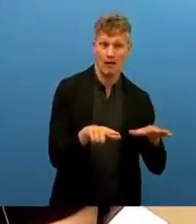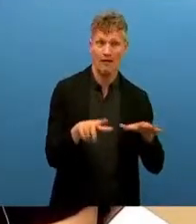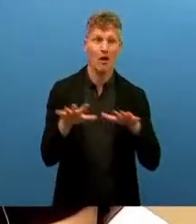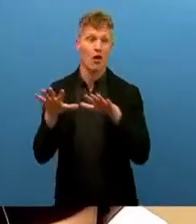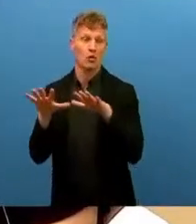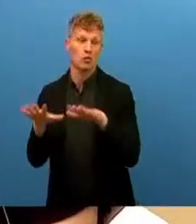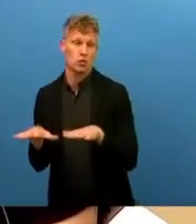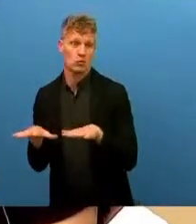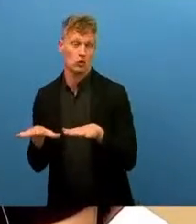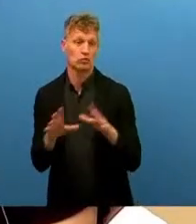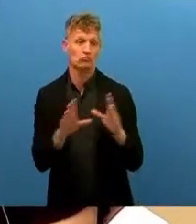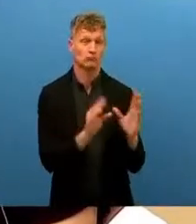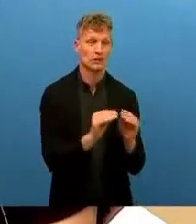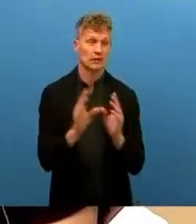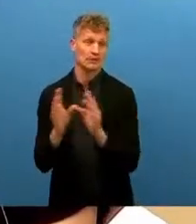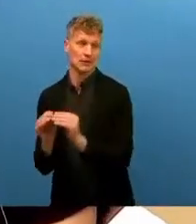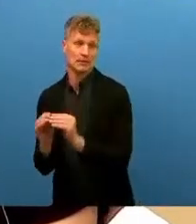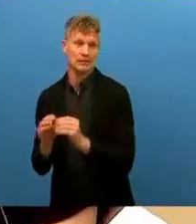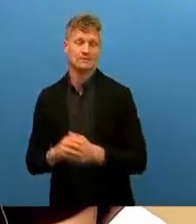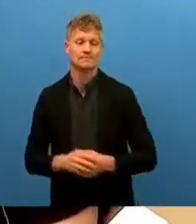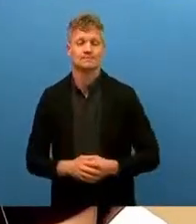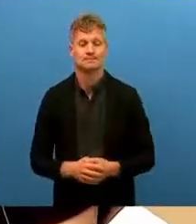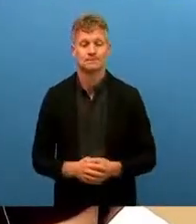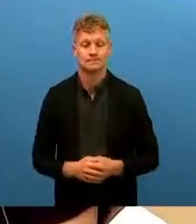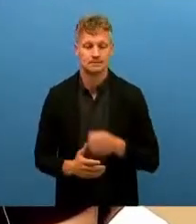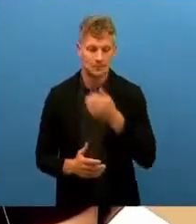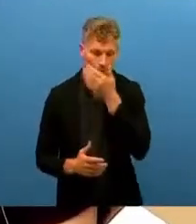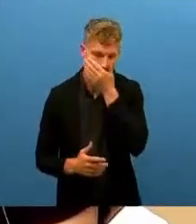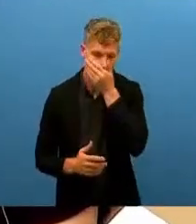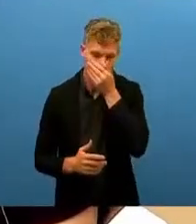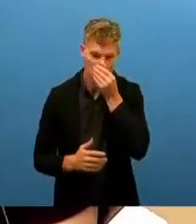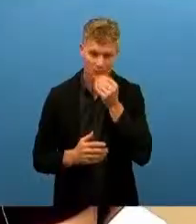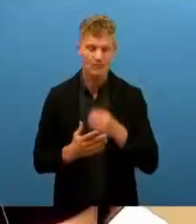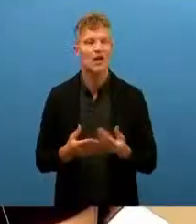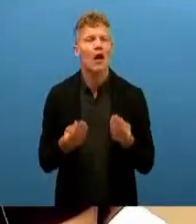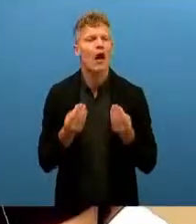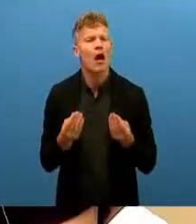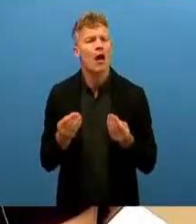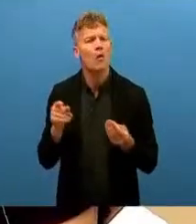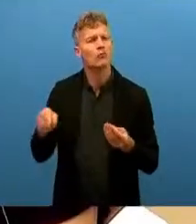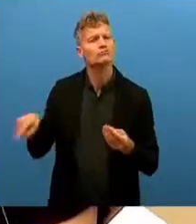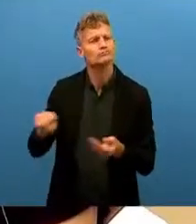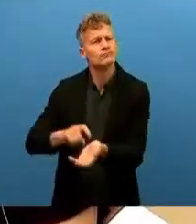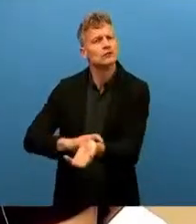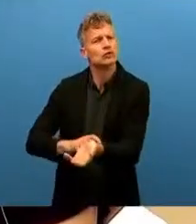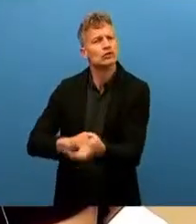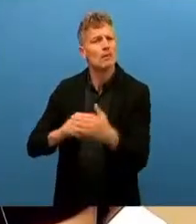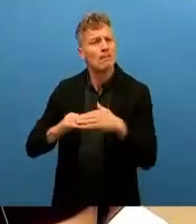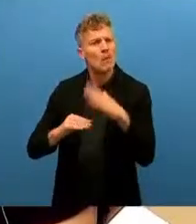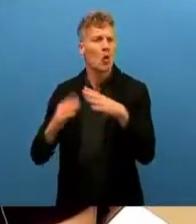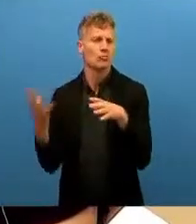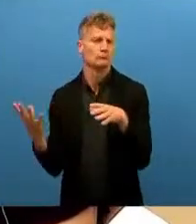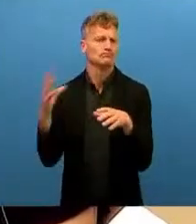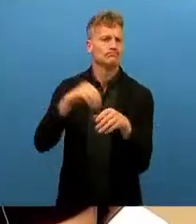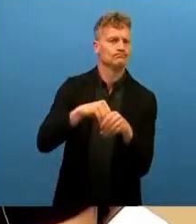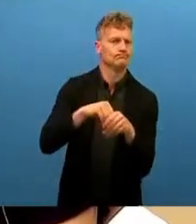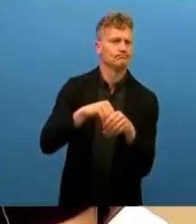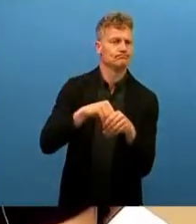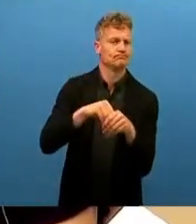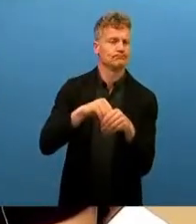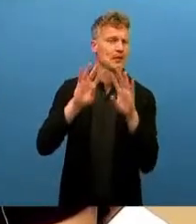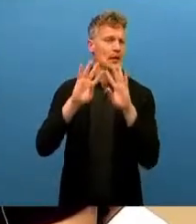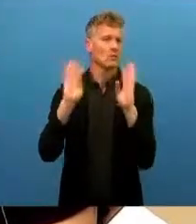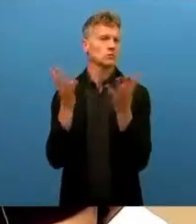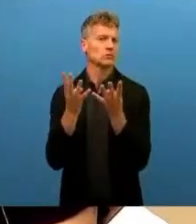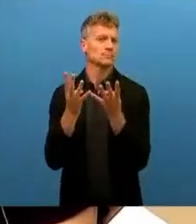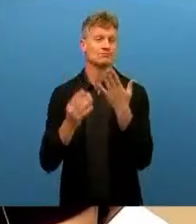the participation on Indigenous peoples in the work of the Council. We wish to thank Australia and Canada, who